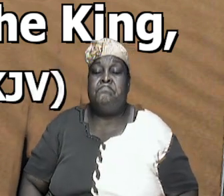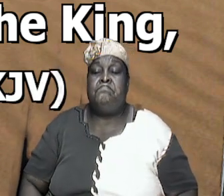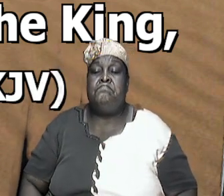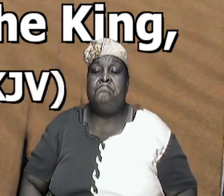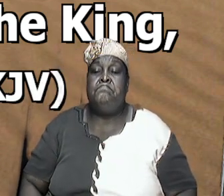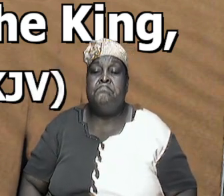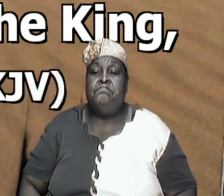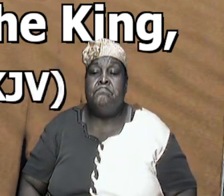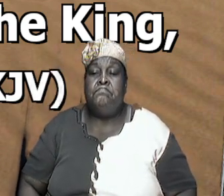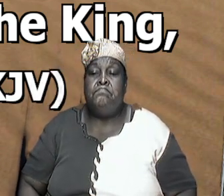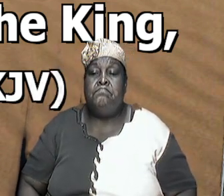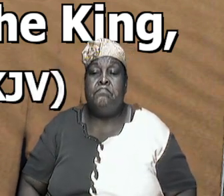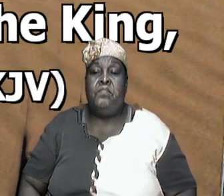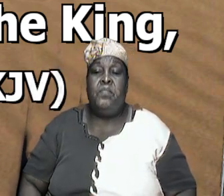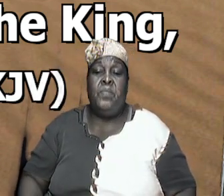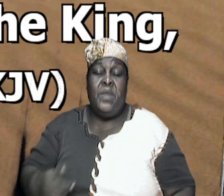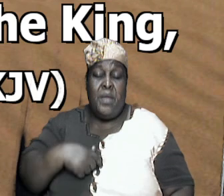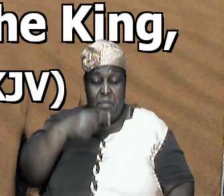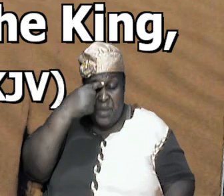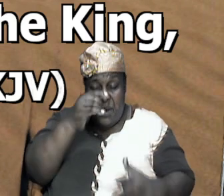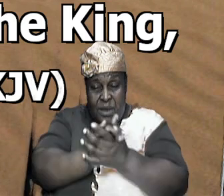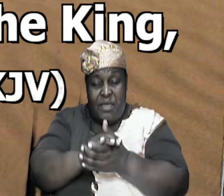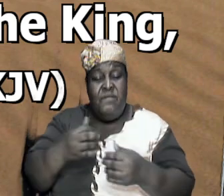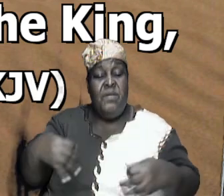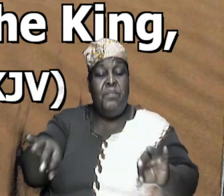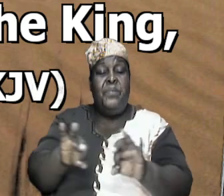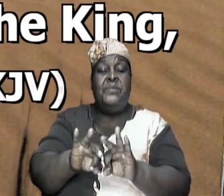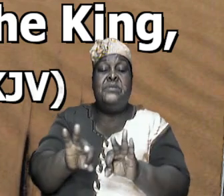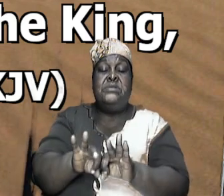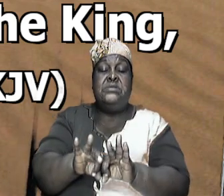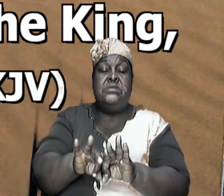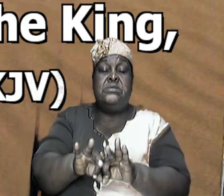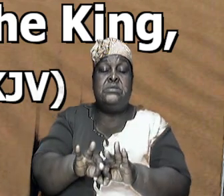And I believe it is important